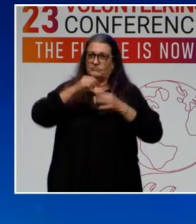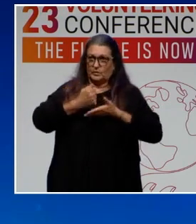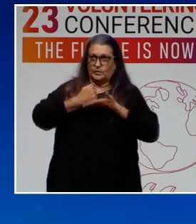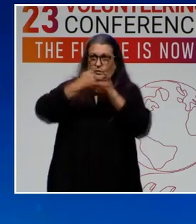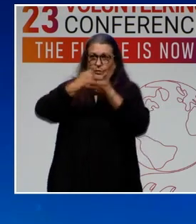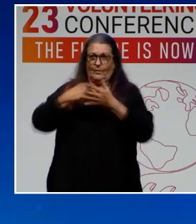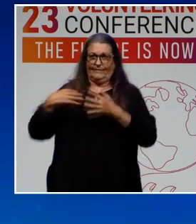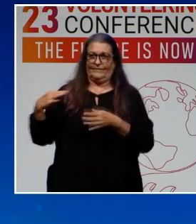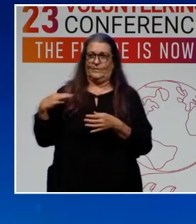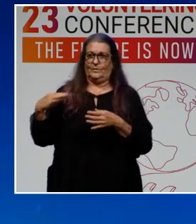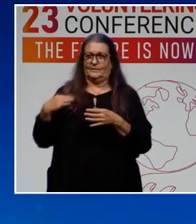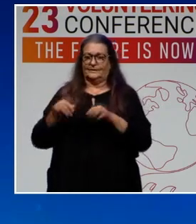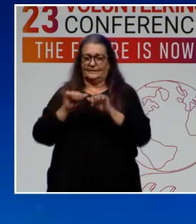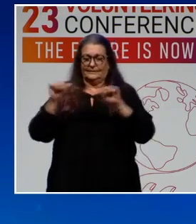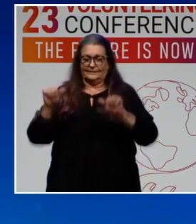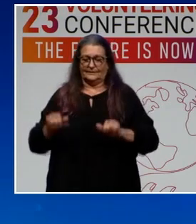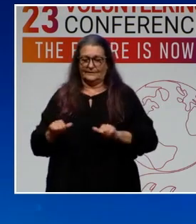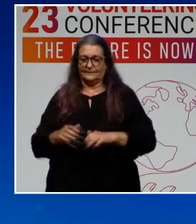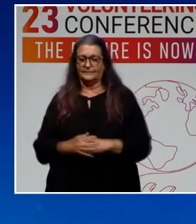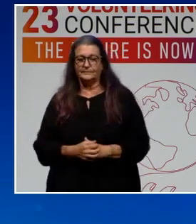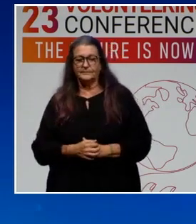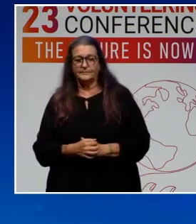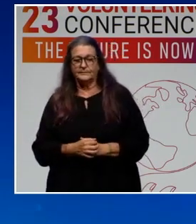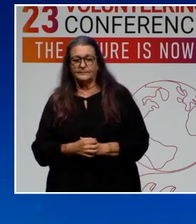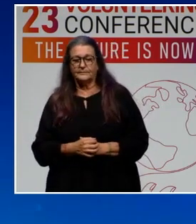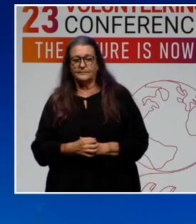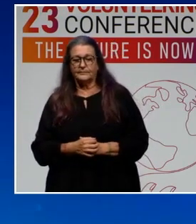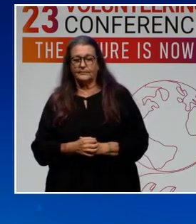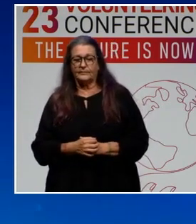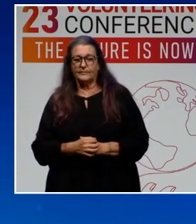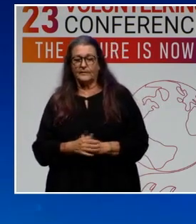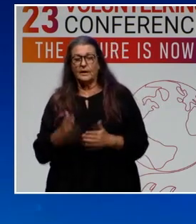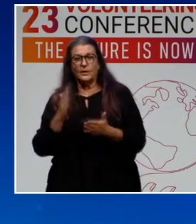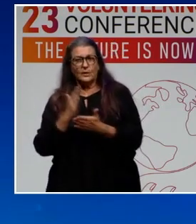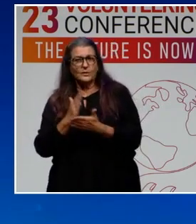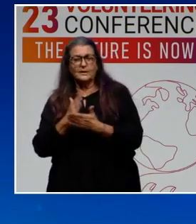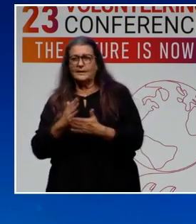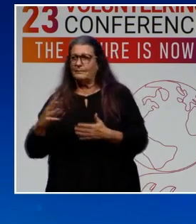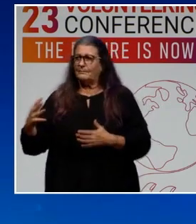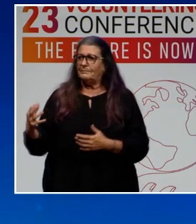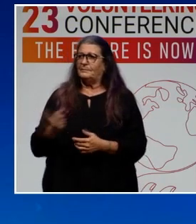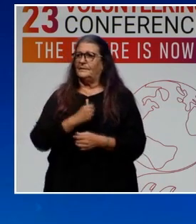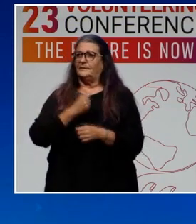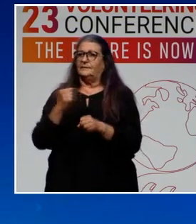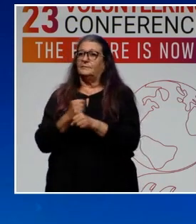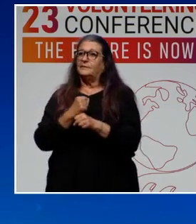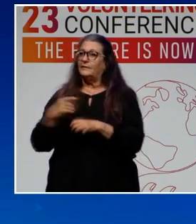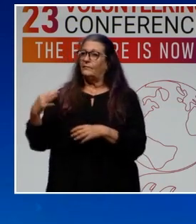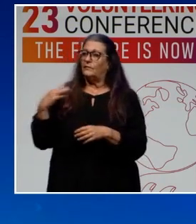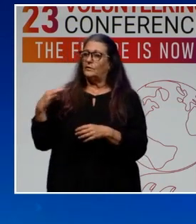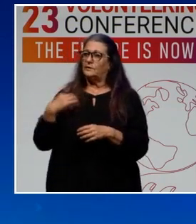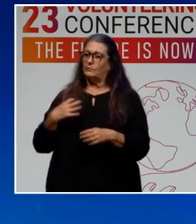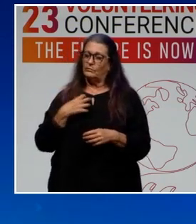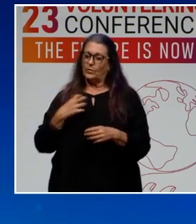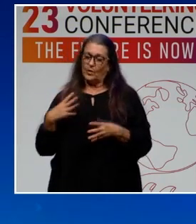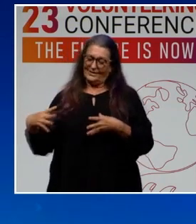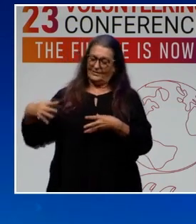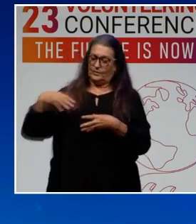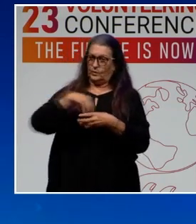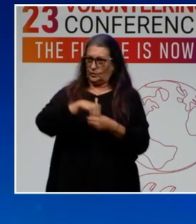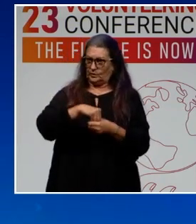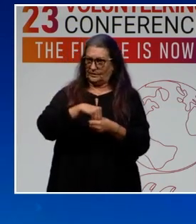These objectives include, firstly, making volunteering inclusive and accessible to everyone.